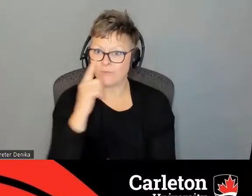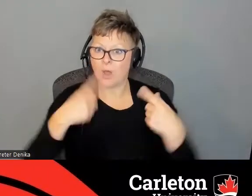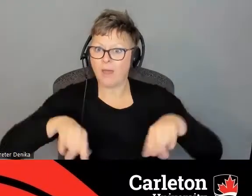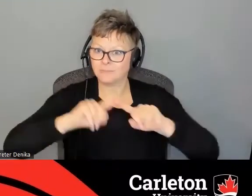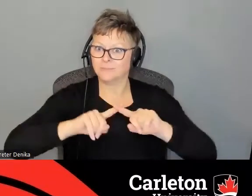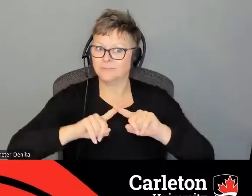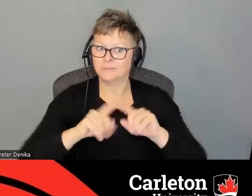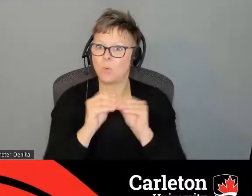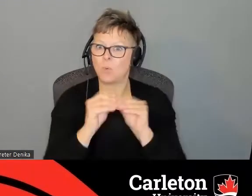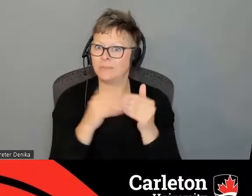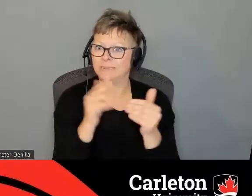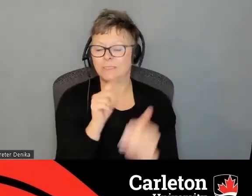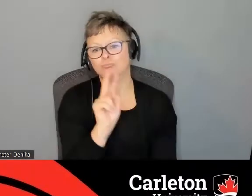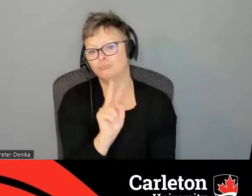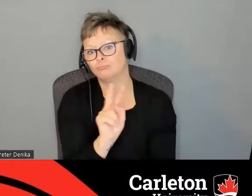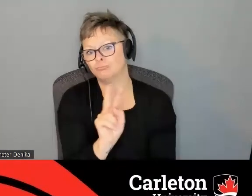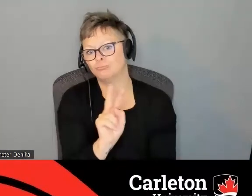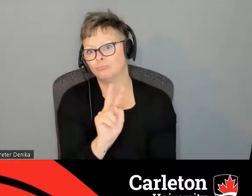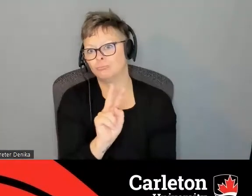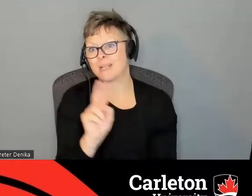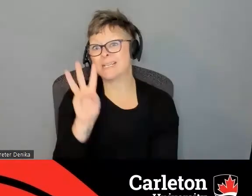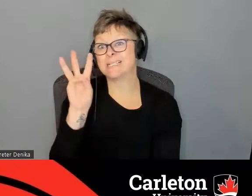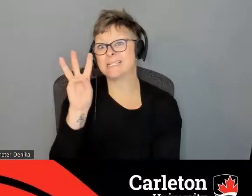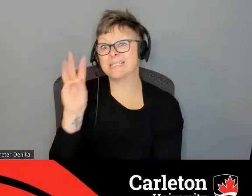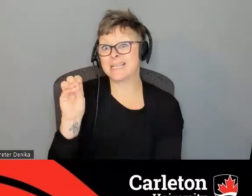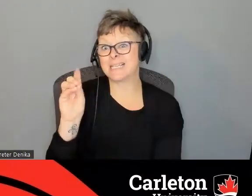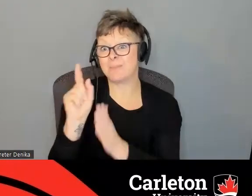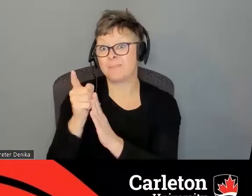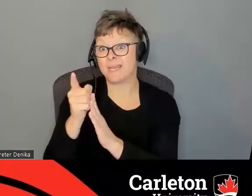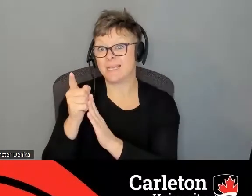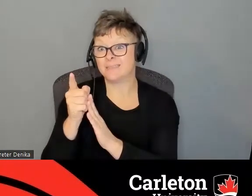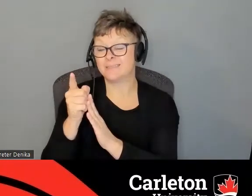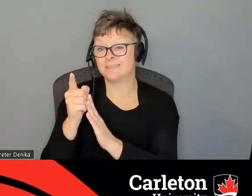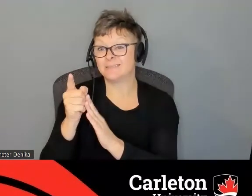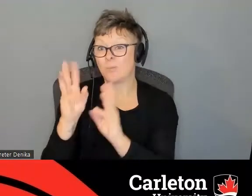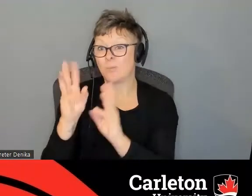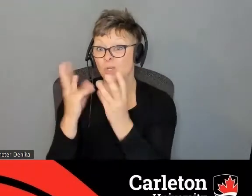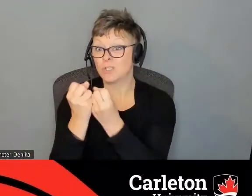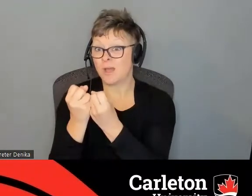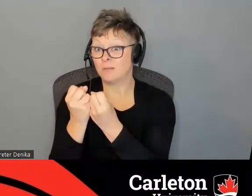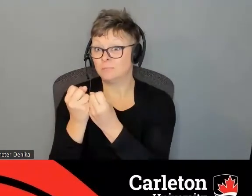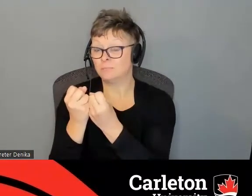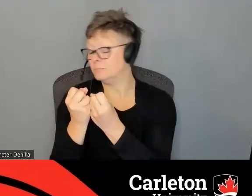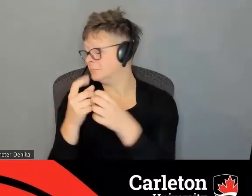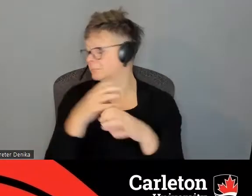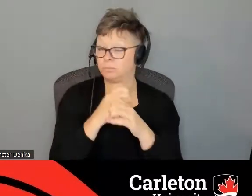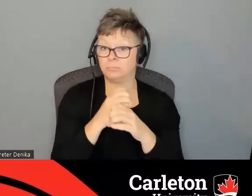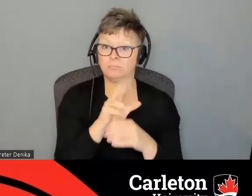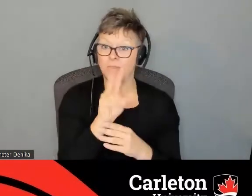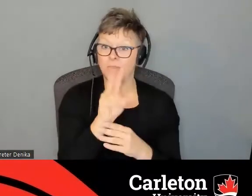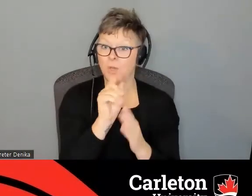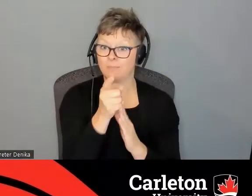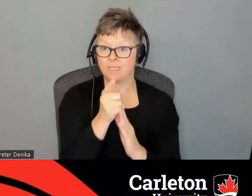60-minute seminar becomes a 30-minute one, and you just can scan through the text at double speed. Now that's a way in which